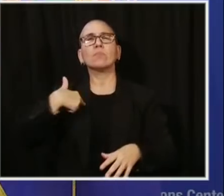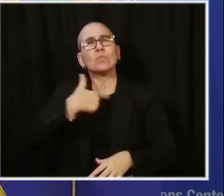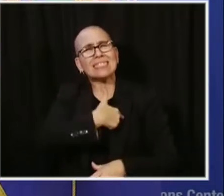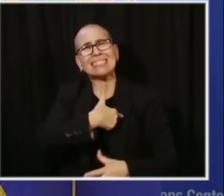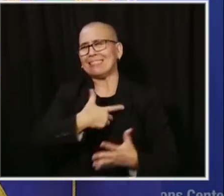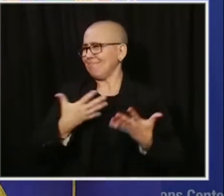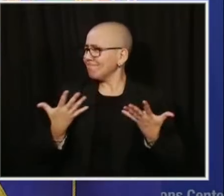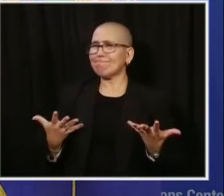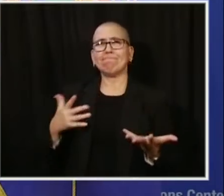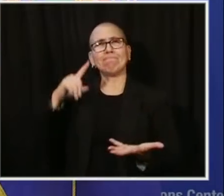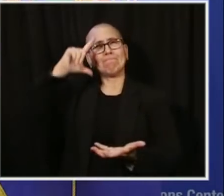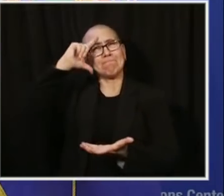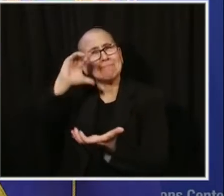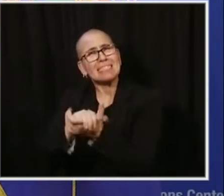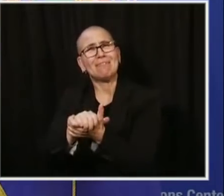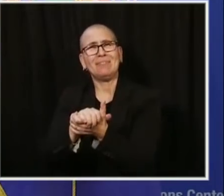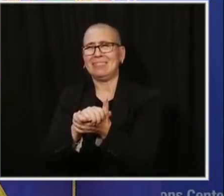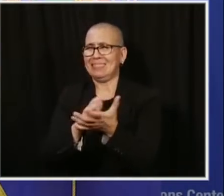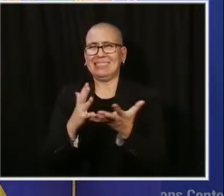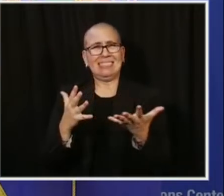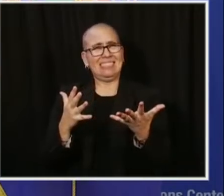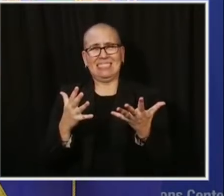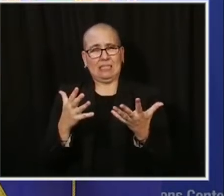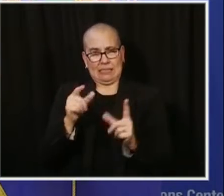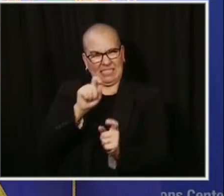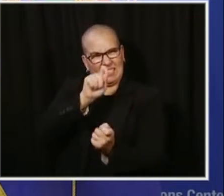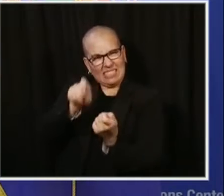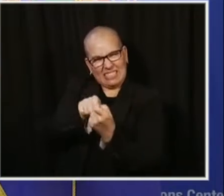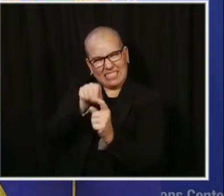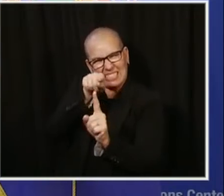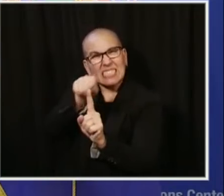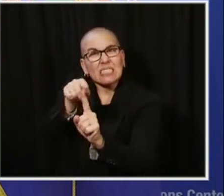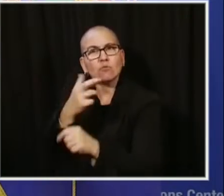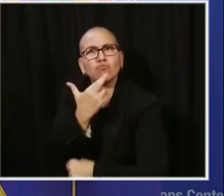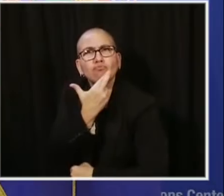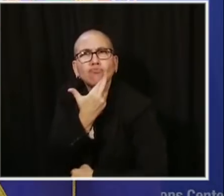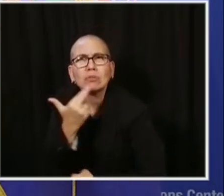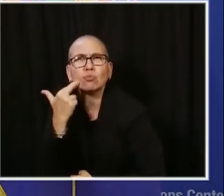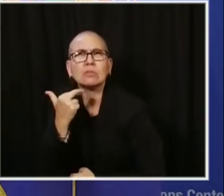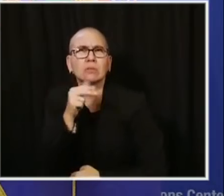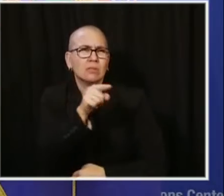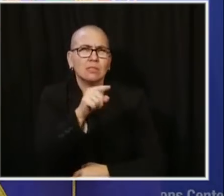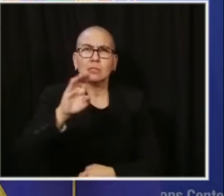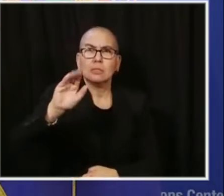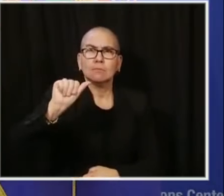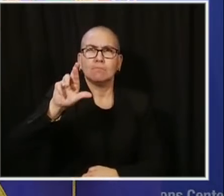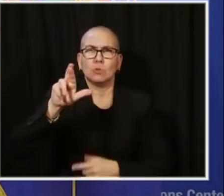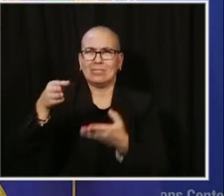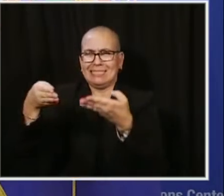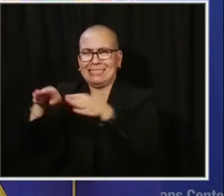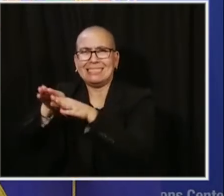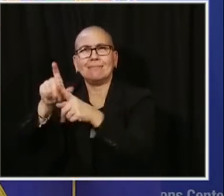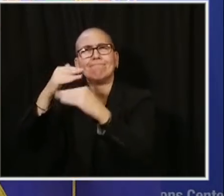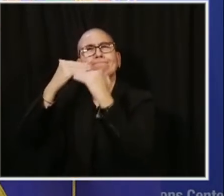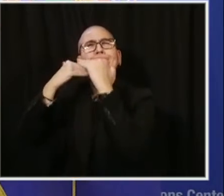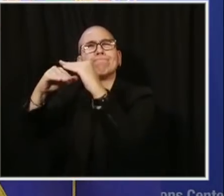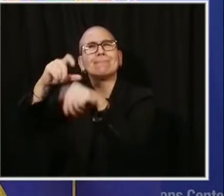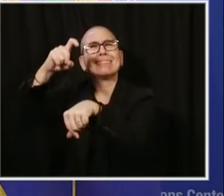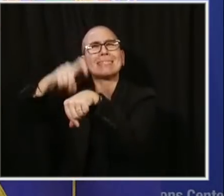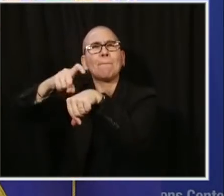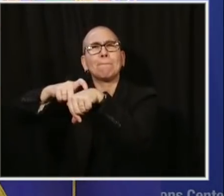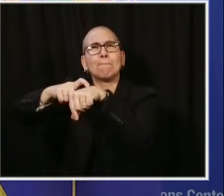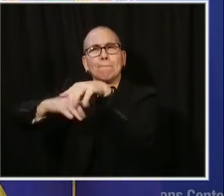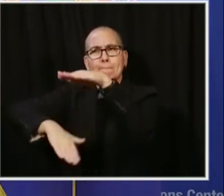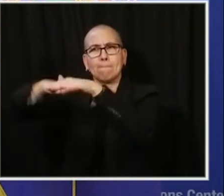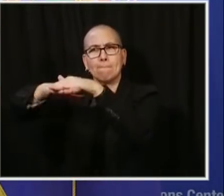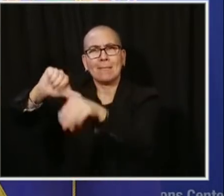action today, we have a shot at preventing long-term harm in the economy and trying to turn this thing around together with business and